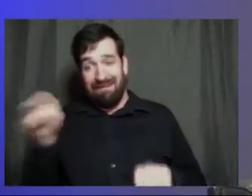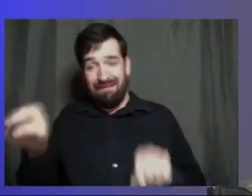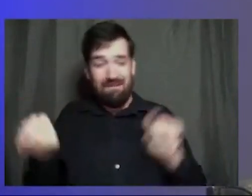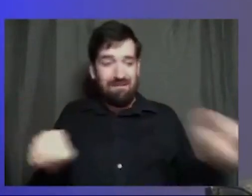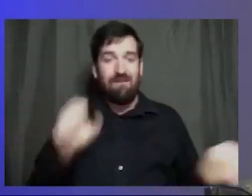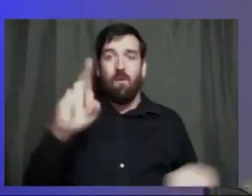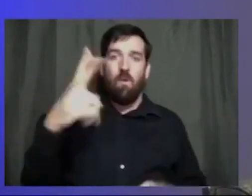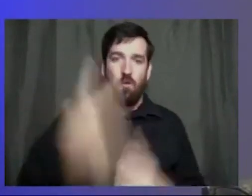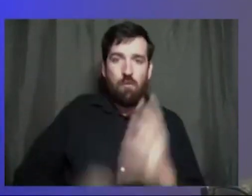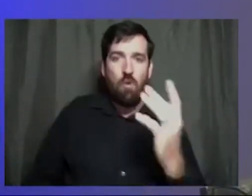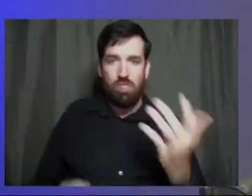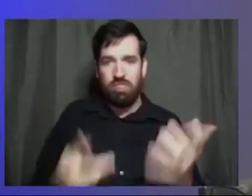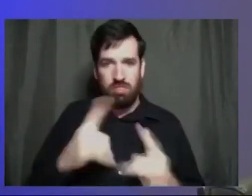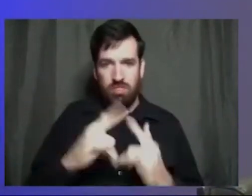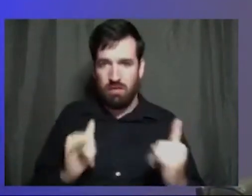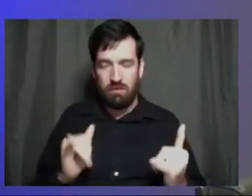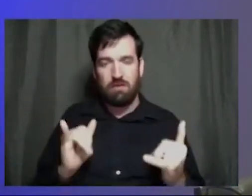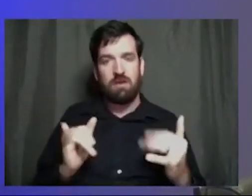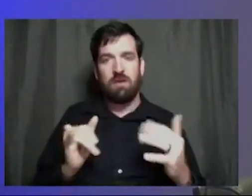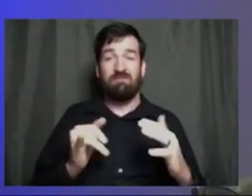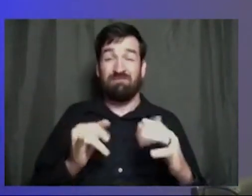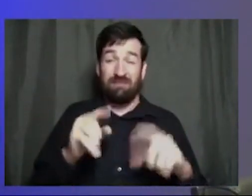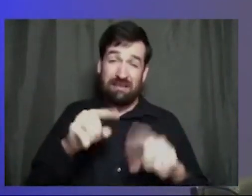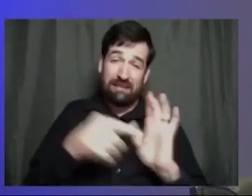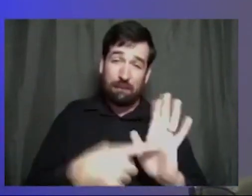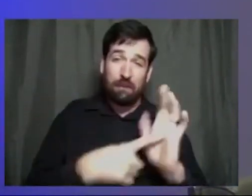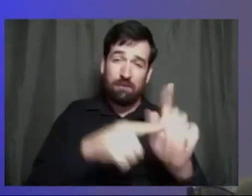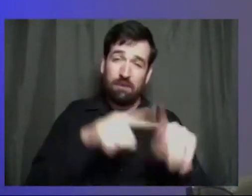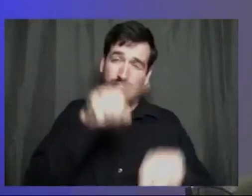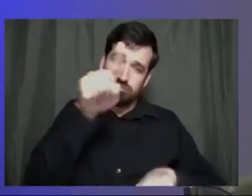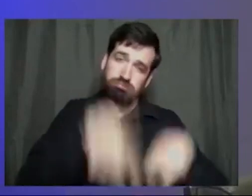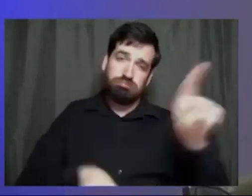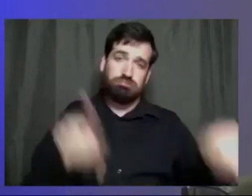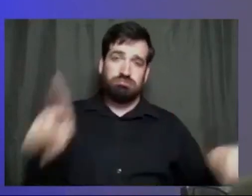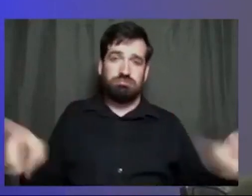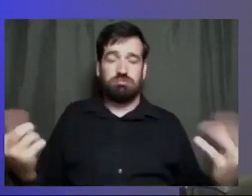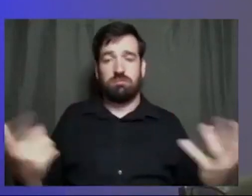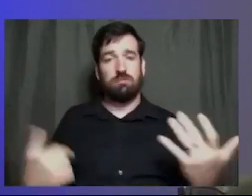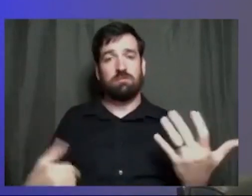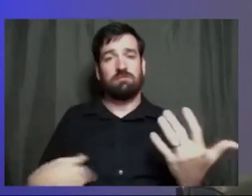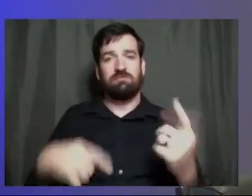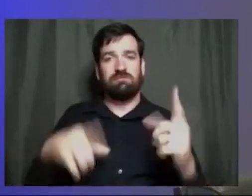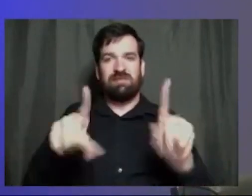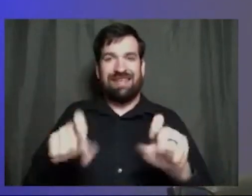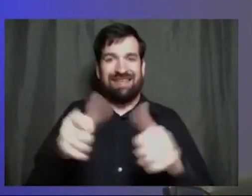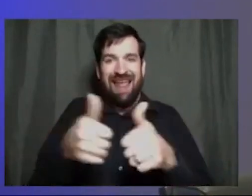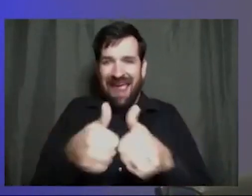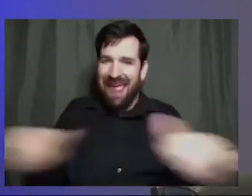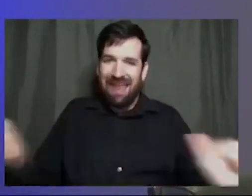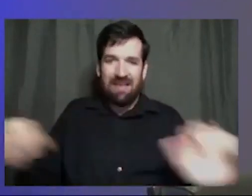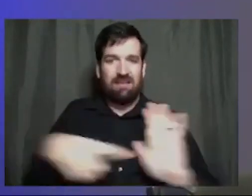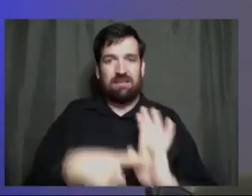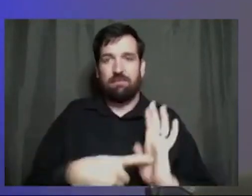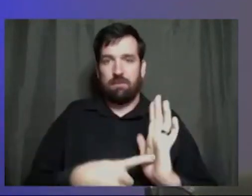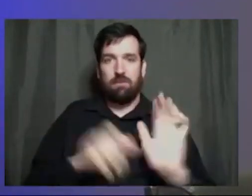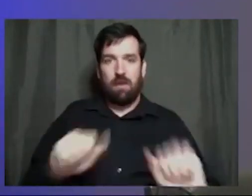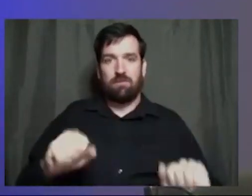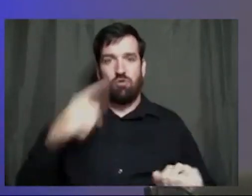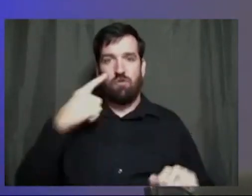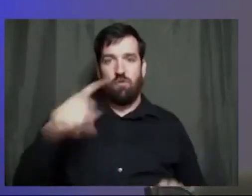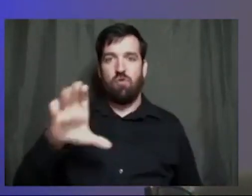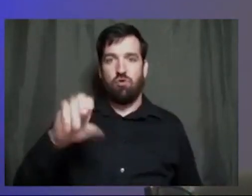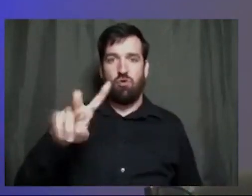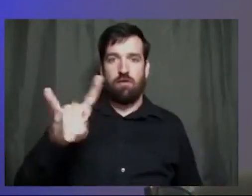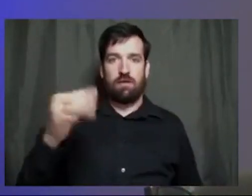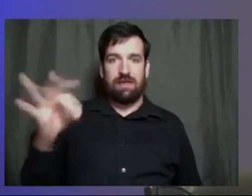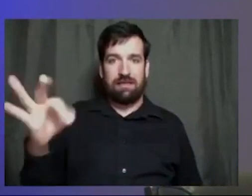really a wide range of symptoms. So you should test based on any of the symptoms that are possible for COVID-19. There are some people that only